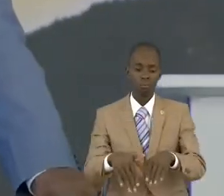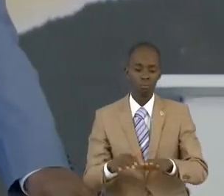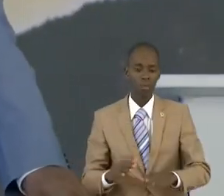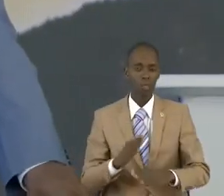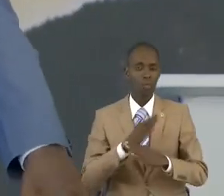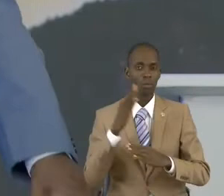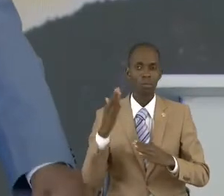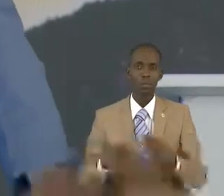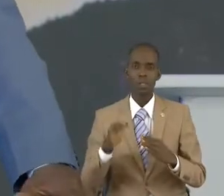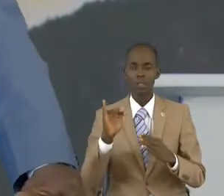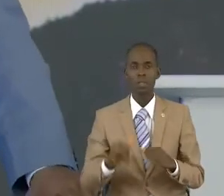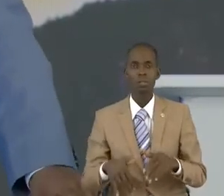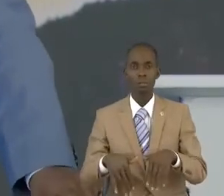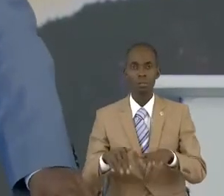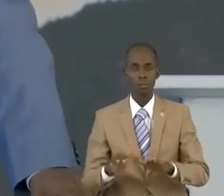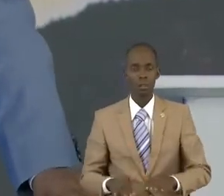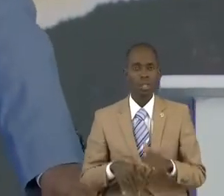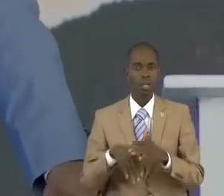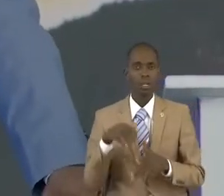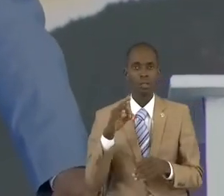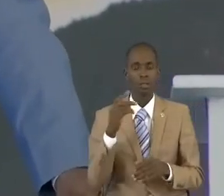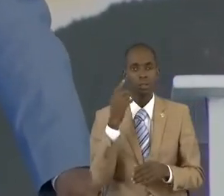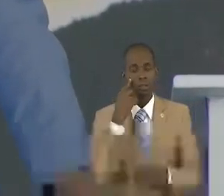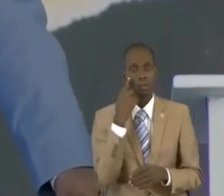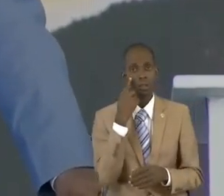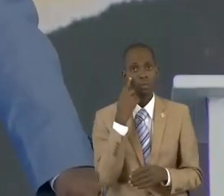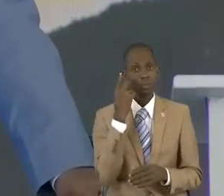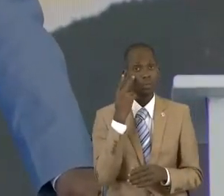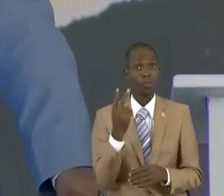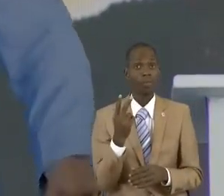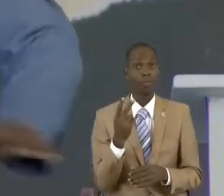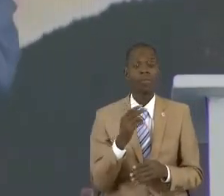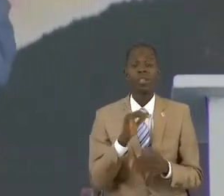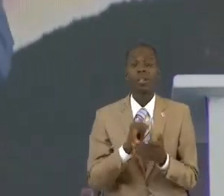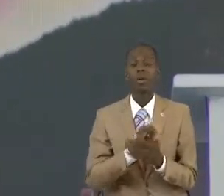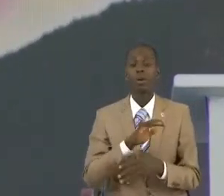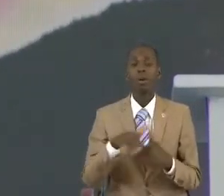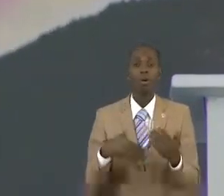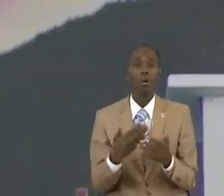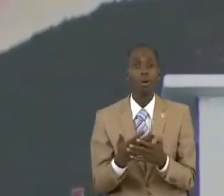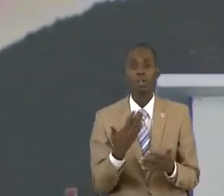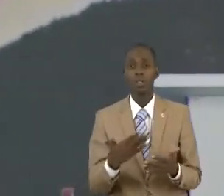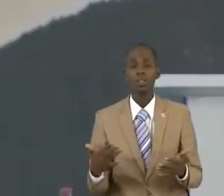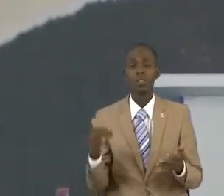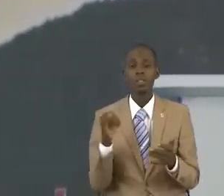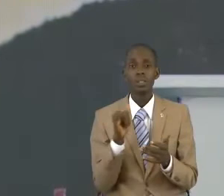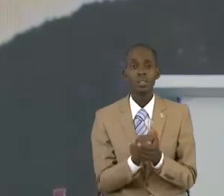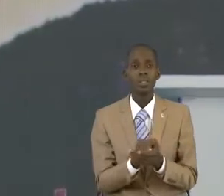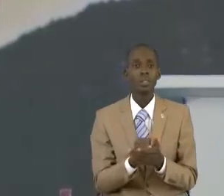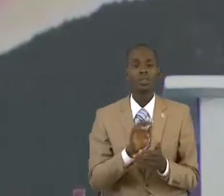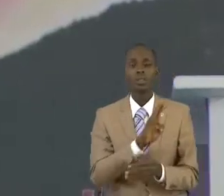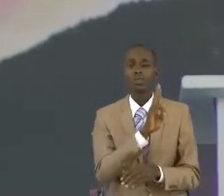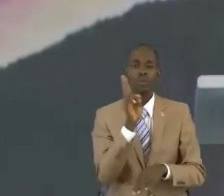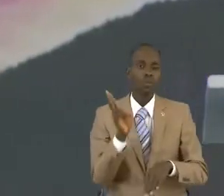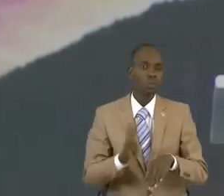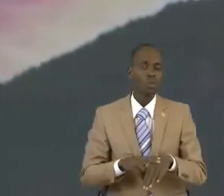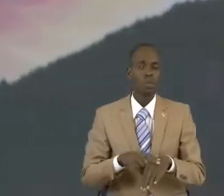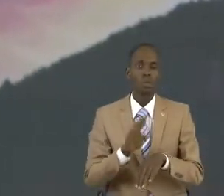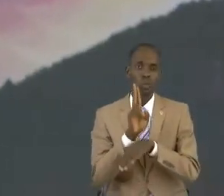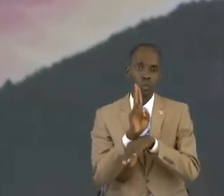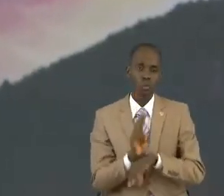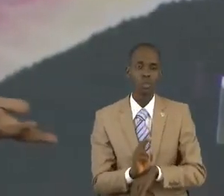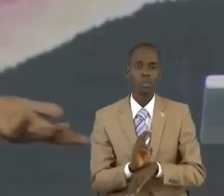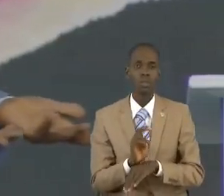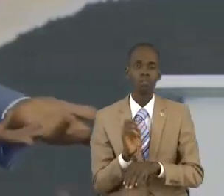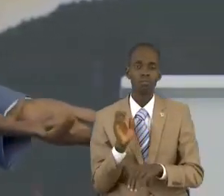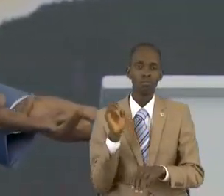buried out of sight. That all those things that used to knock you down, all the things